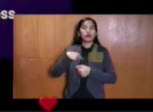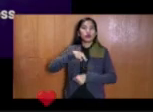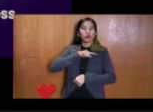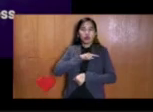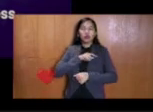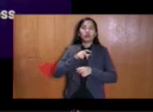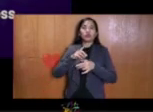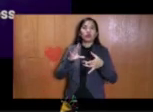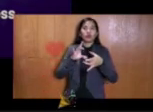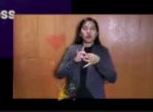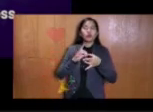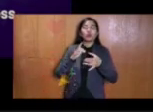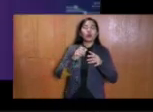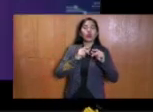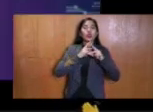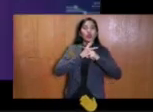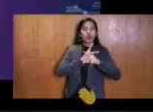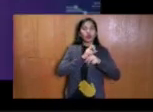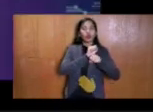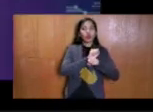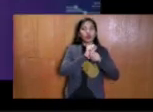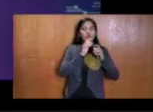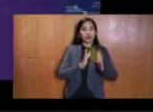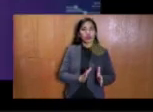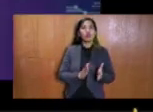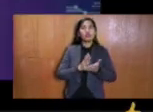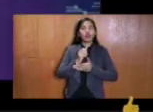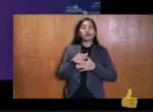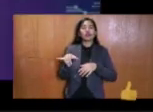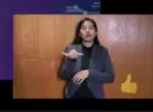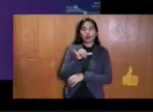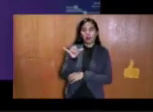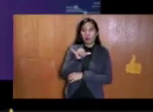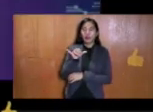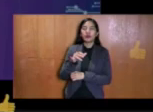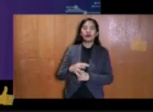workers' rights as well. It's not, AI is not going to be antithetical